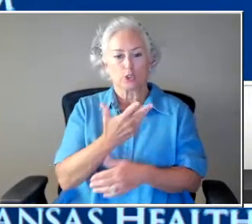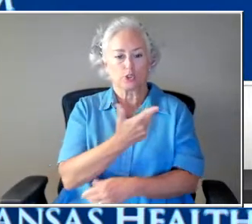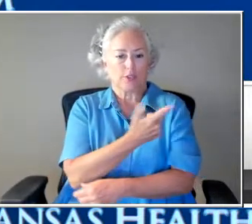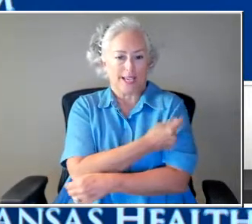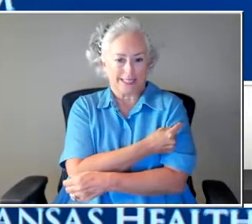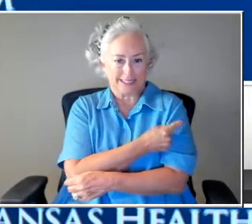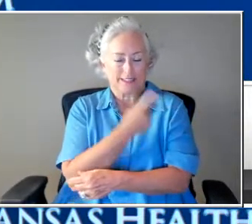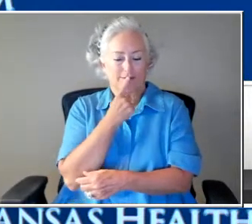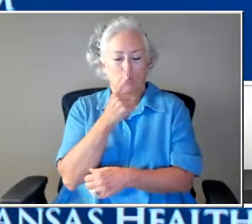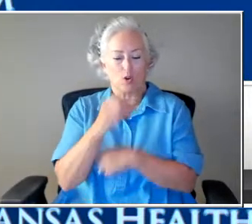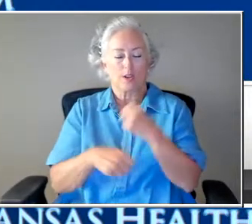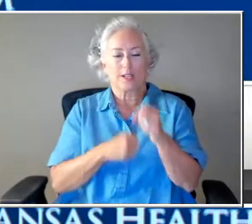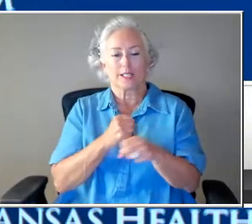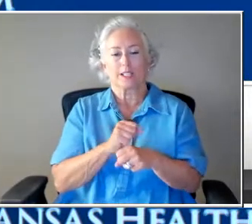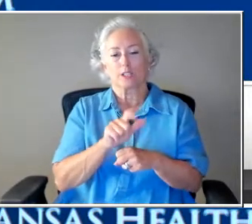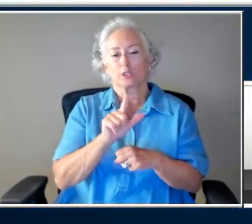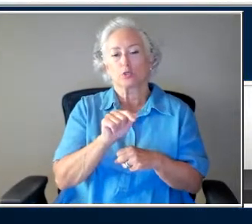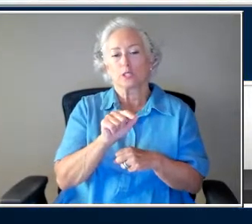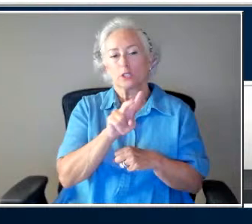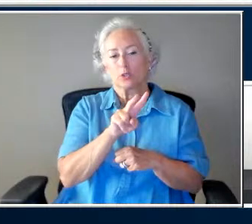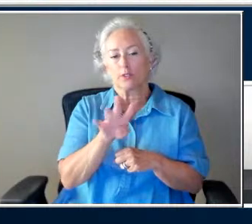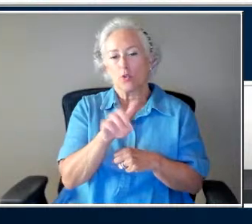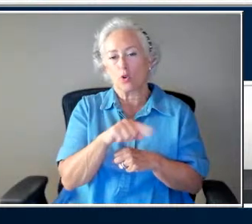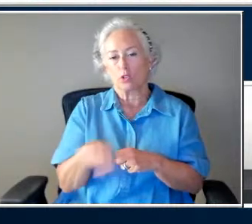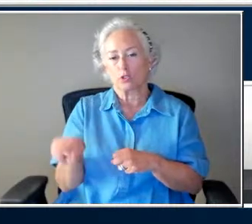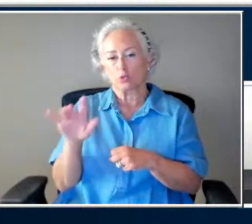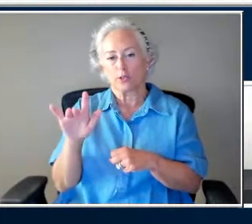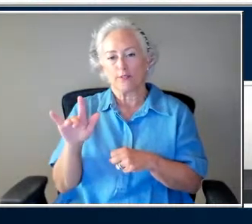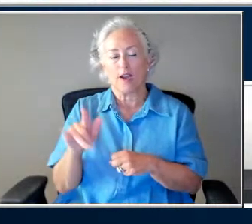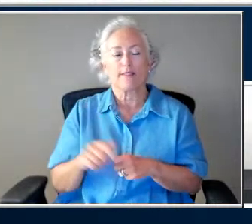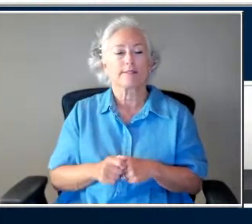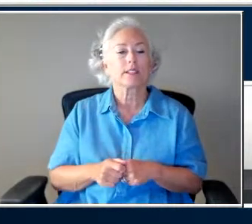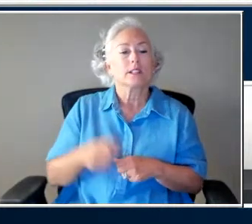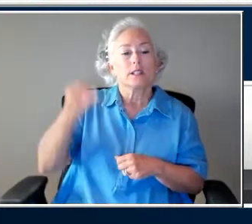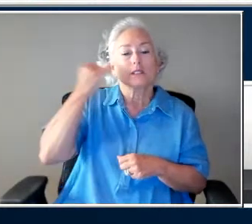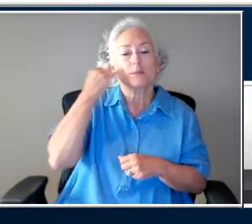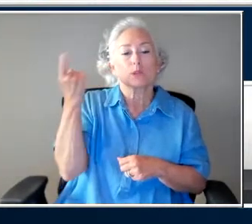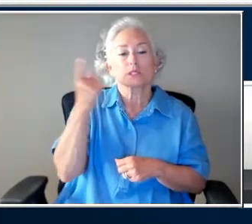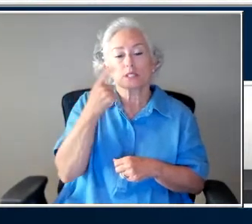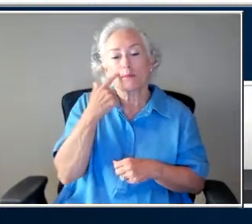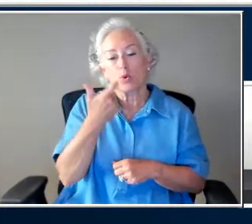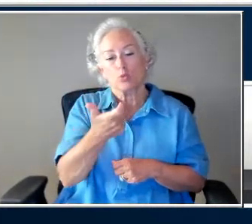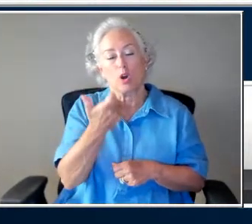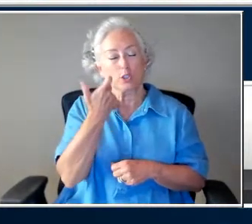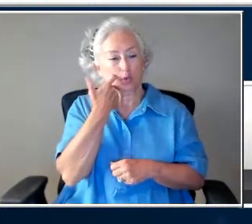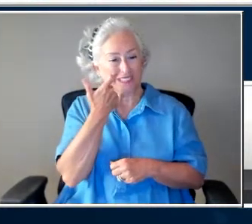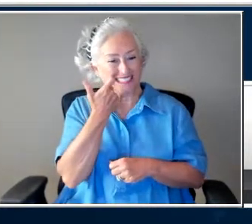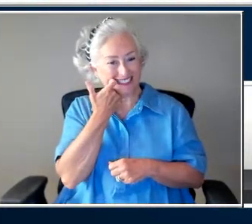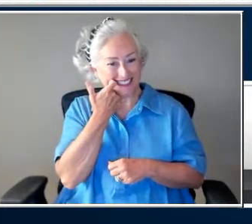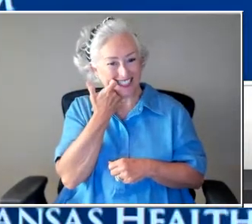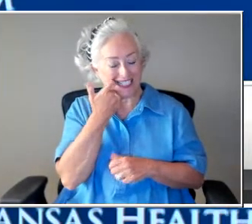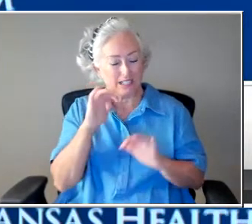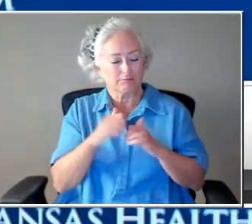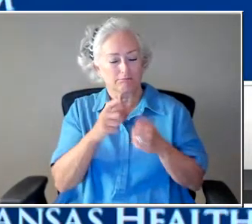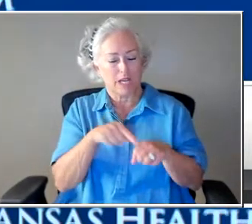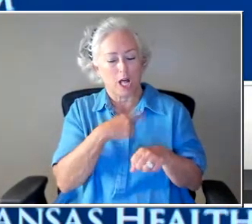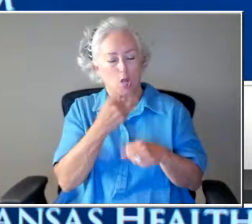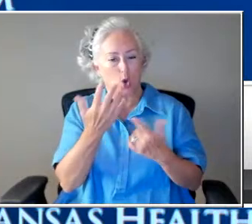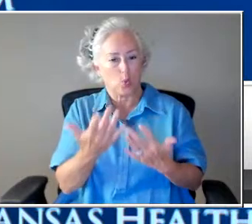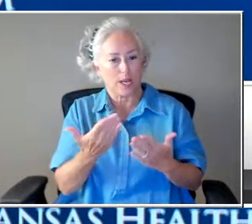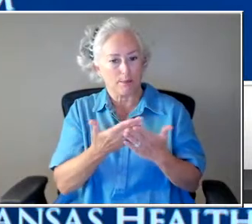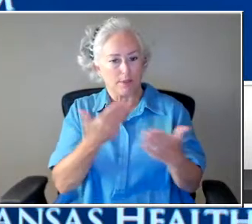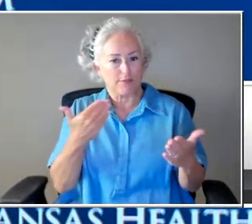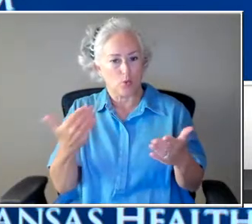2024-2025 respiratory viral season. What if someone watching recently got COVID? How long do they wait before they get the new vaccine? Yeah, and I think this has